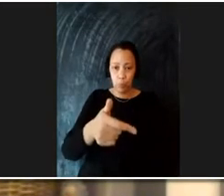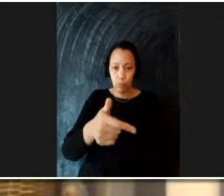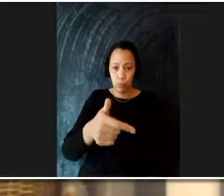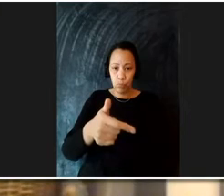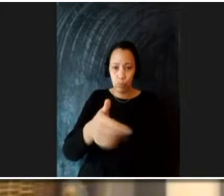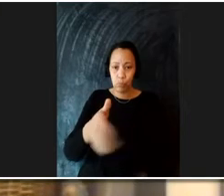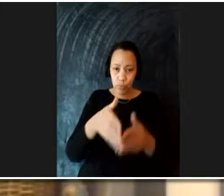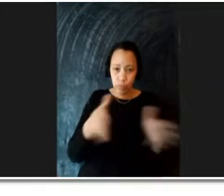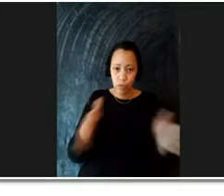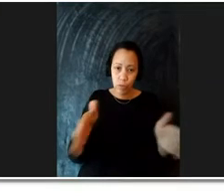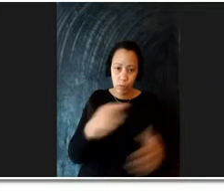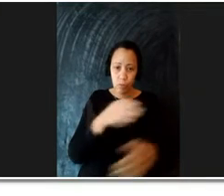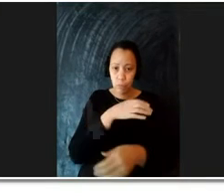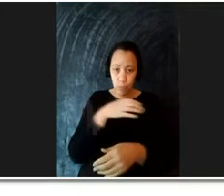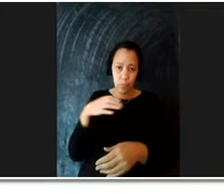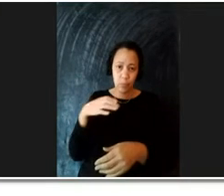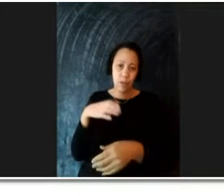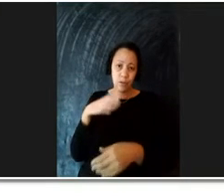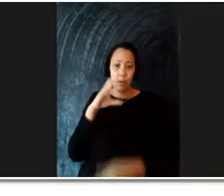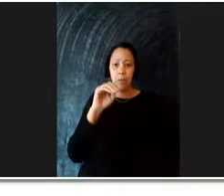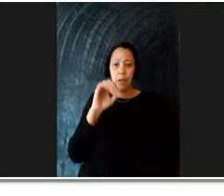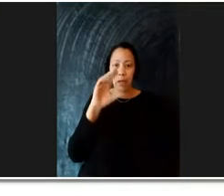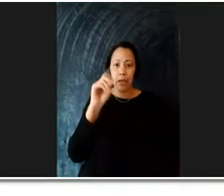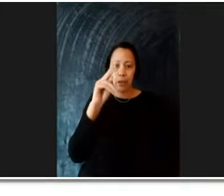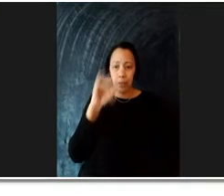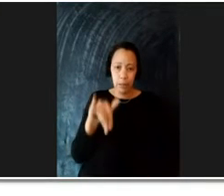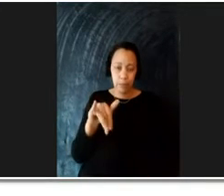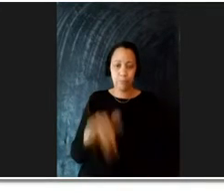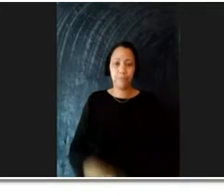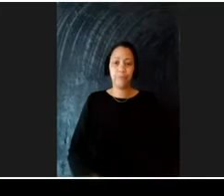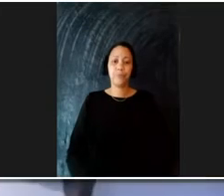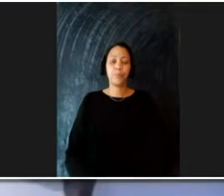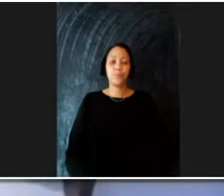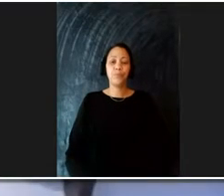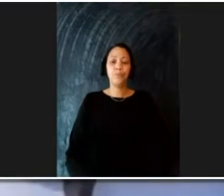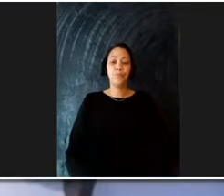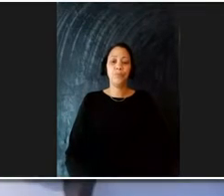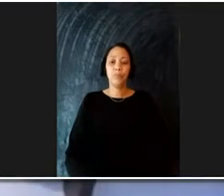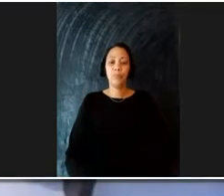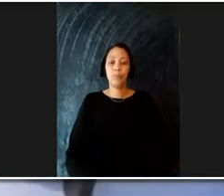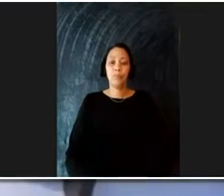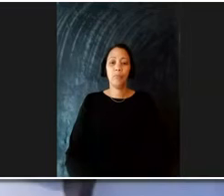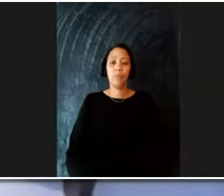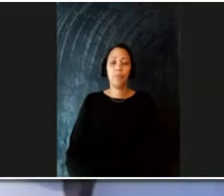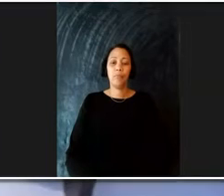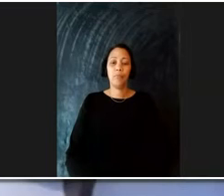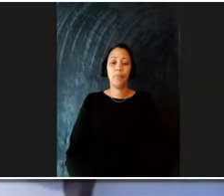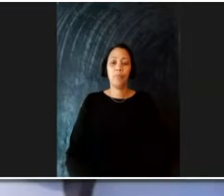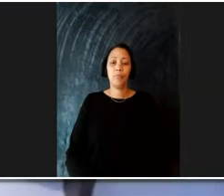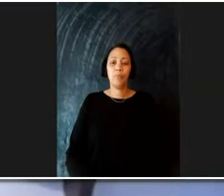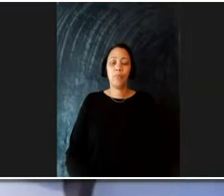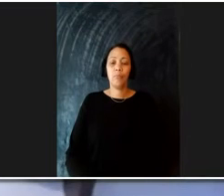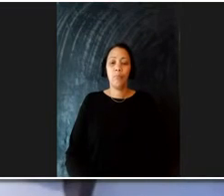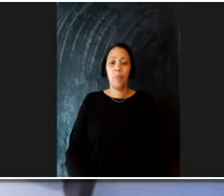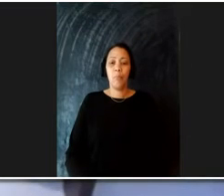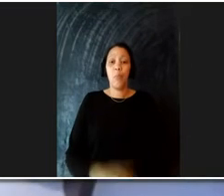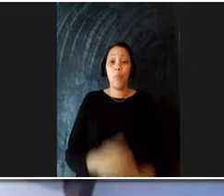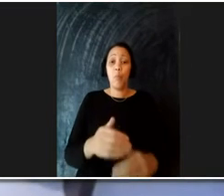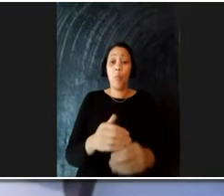you you may begin this thank you for the opportunity to testify today regarding the